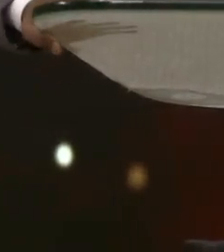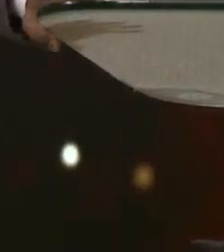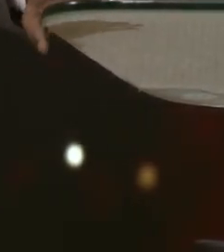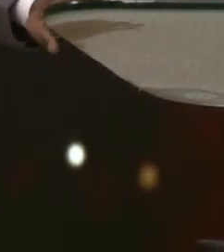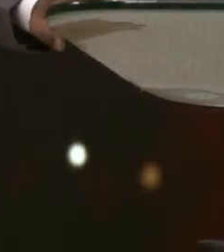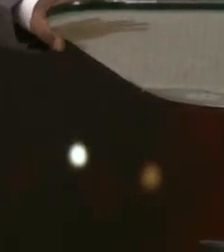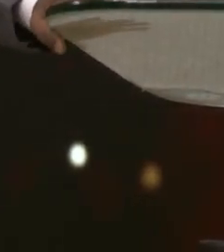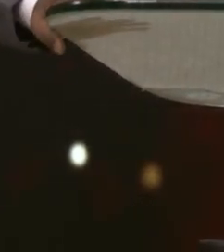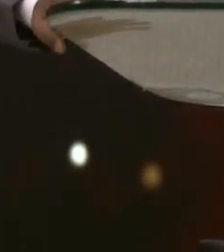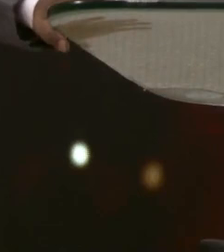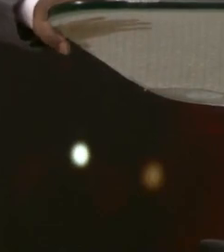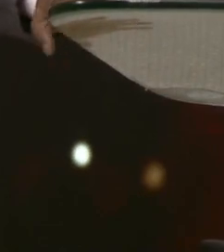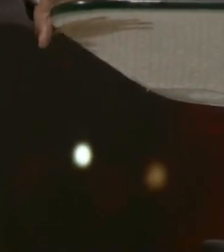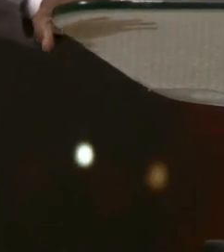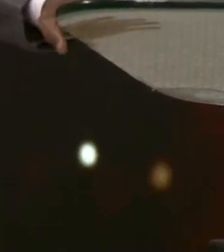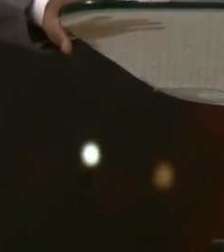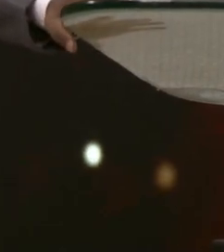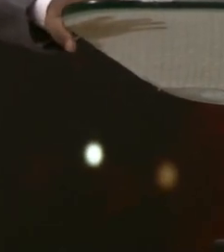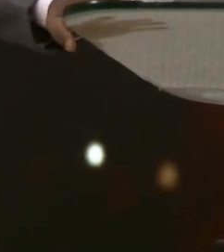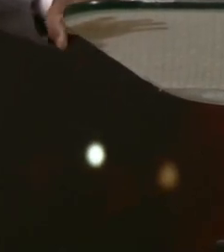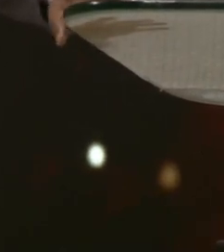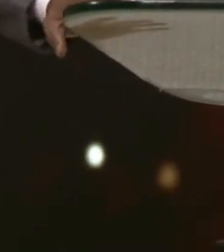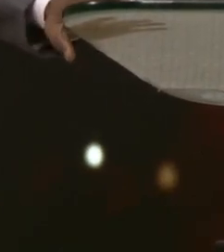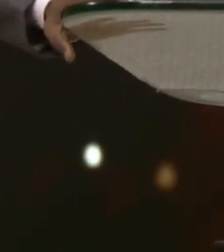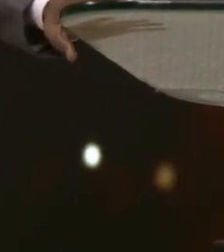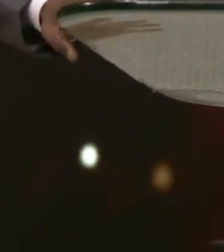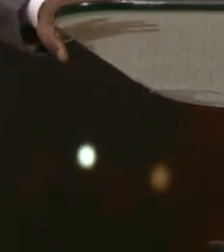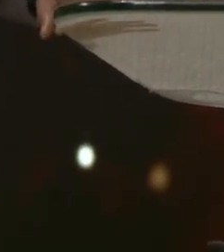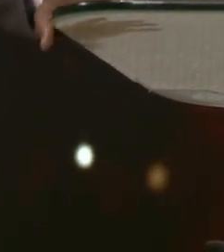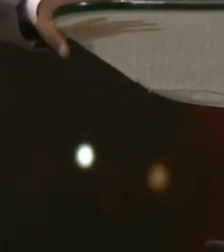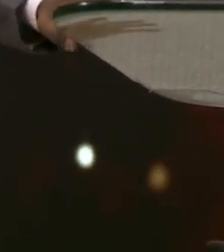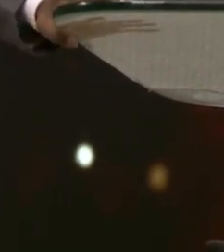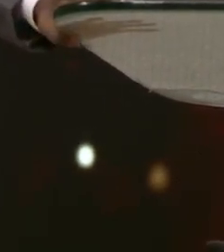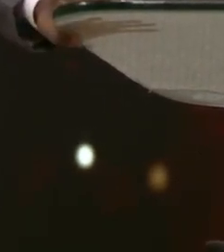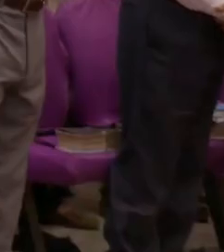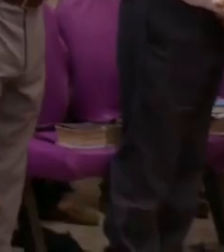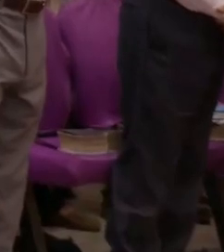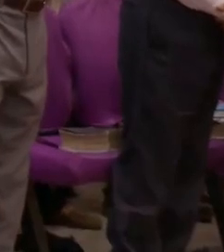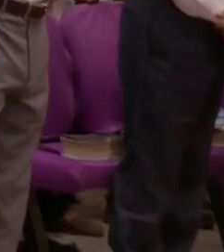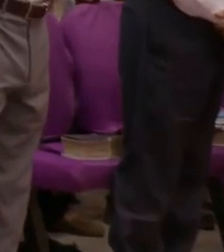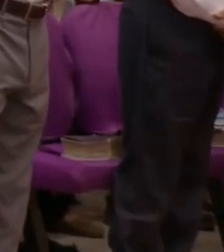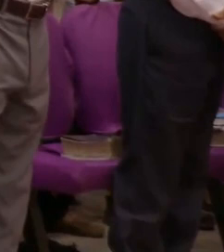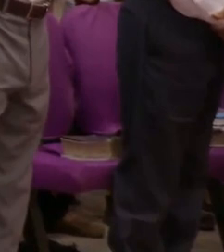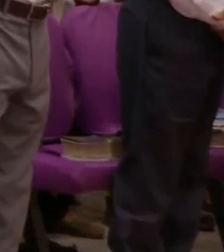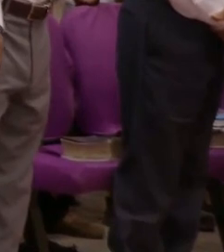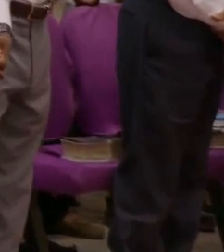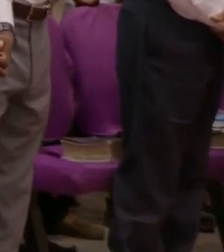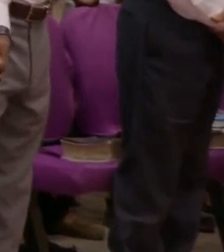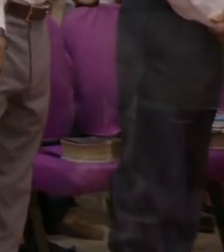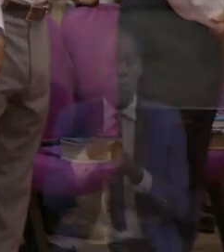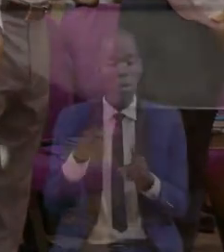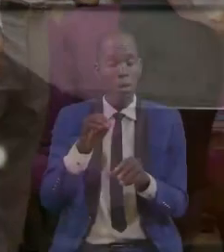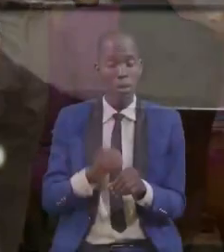we will not compromise the faith. We will not let down the faith, but in